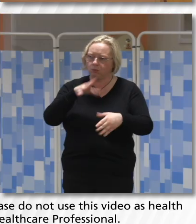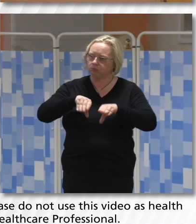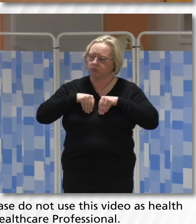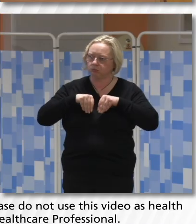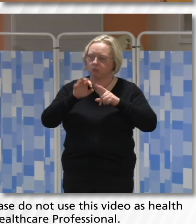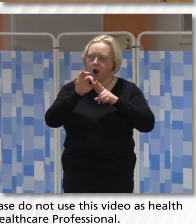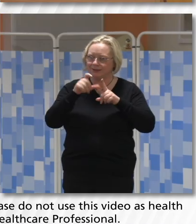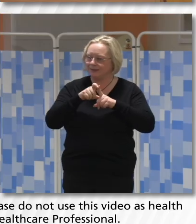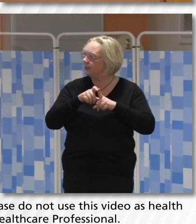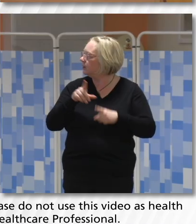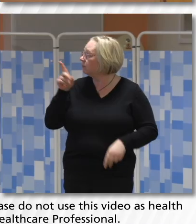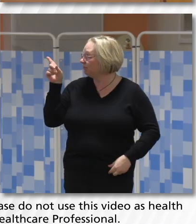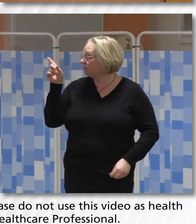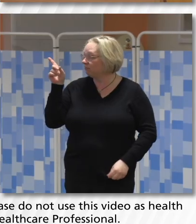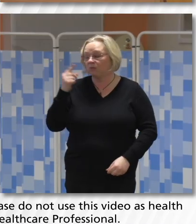there are